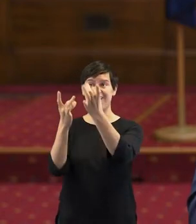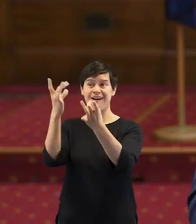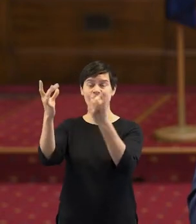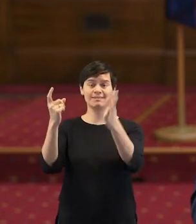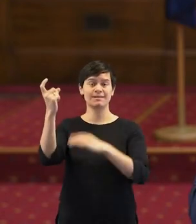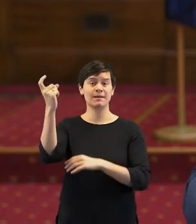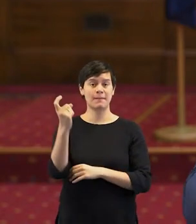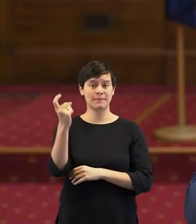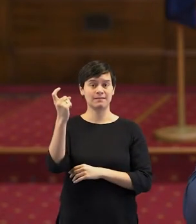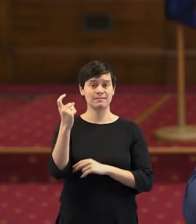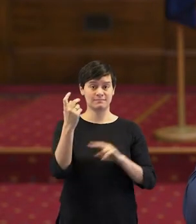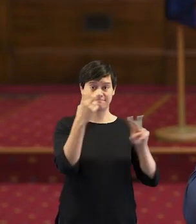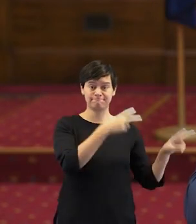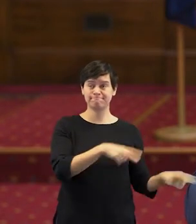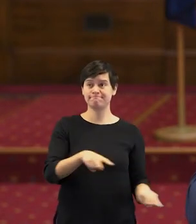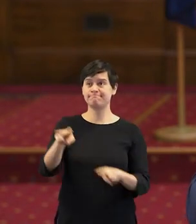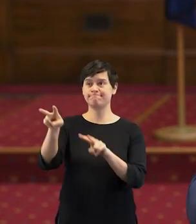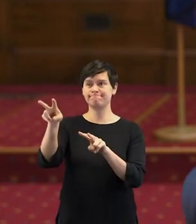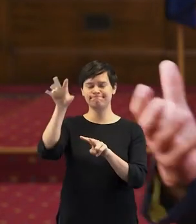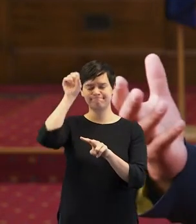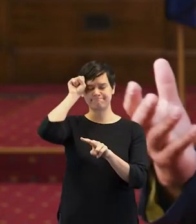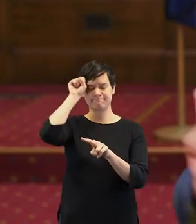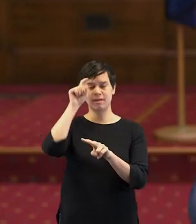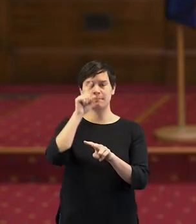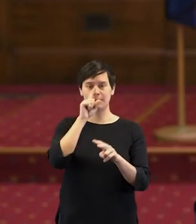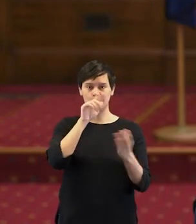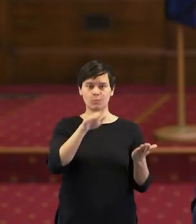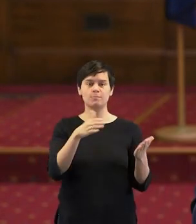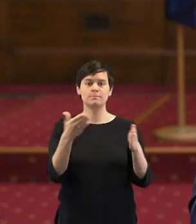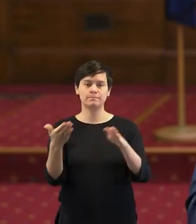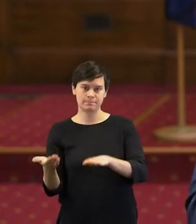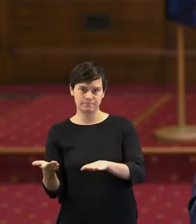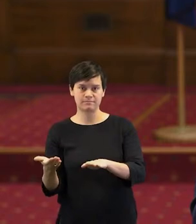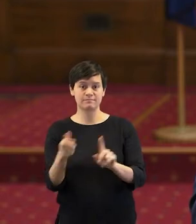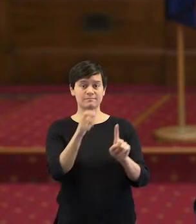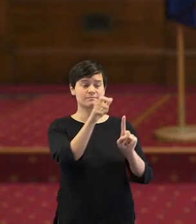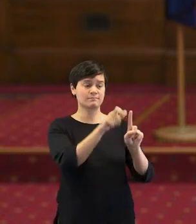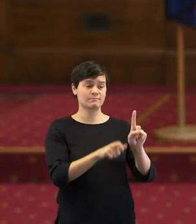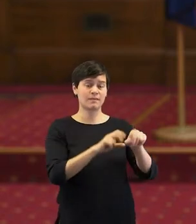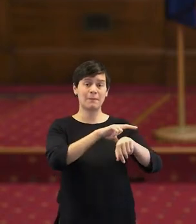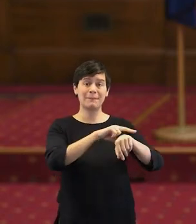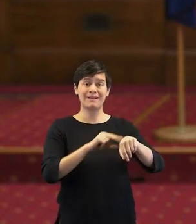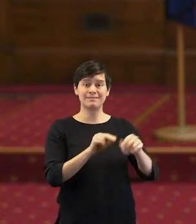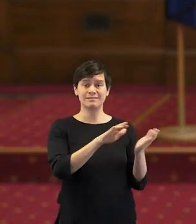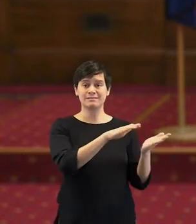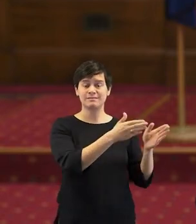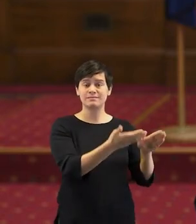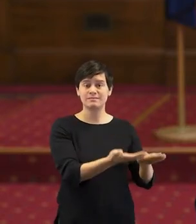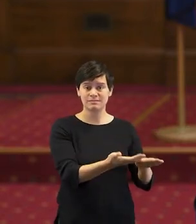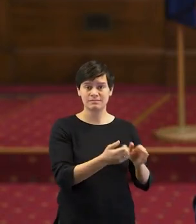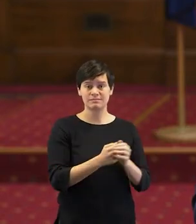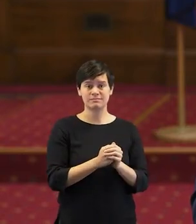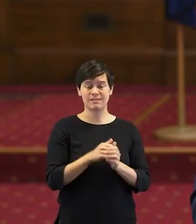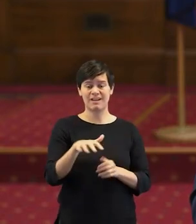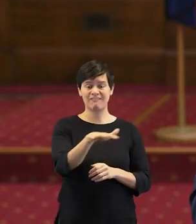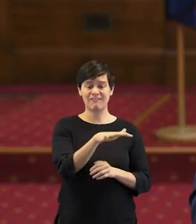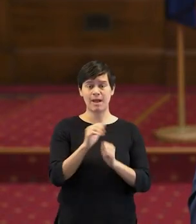haere. Ka whakahokia mai ngā rārangi kōrero ki a tātou te unga ora, e mihi atu ana ki a tātou tēnā